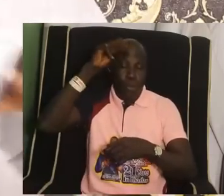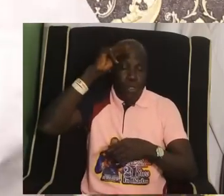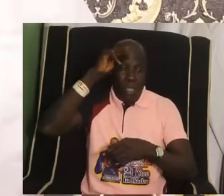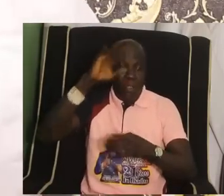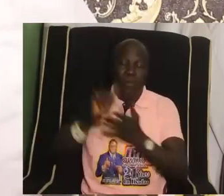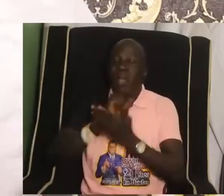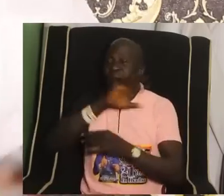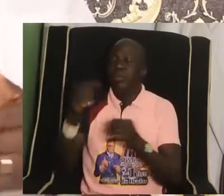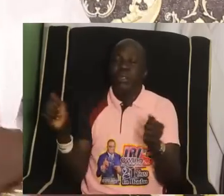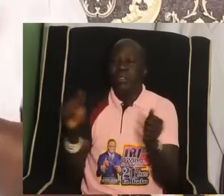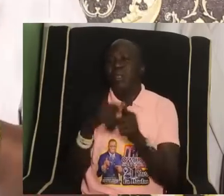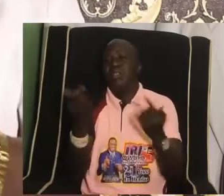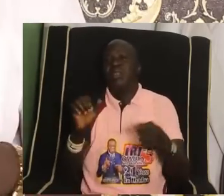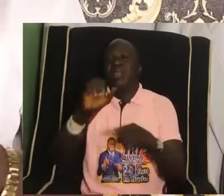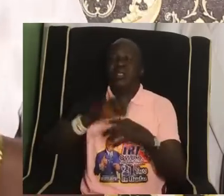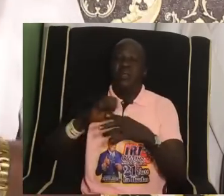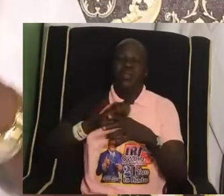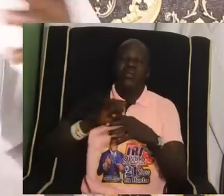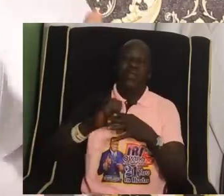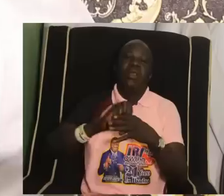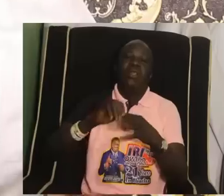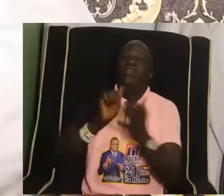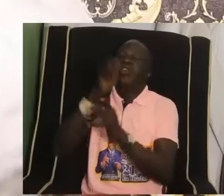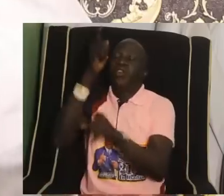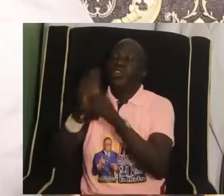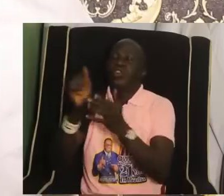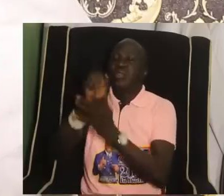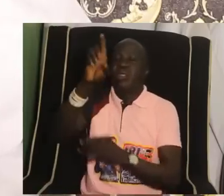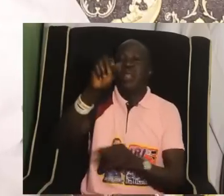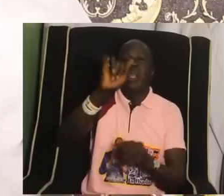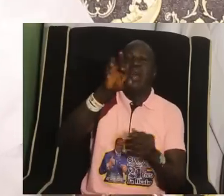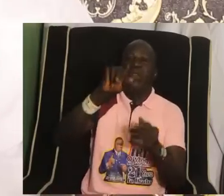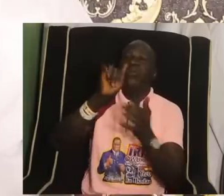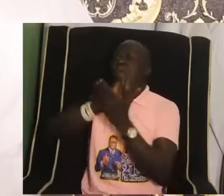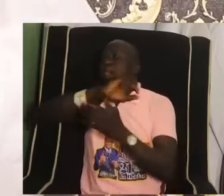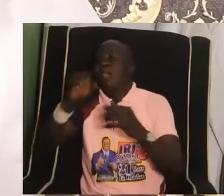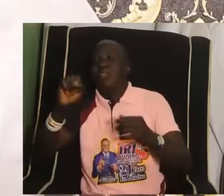You write together those places. Just Dr. Solomon Mustafa.